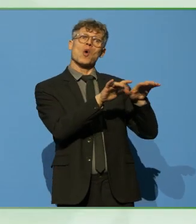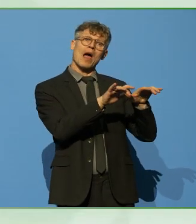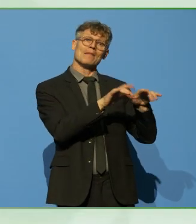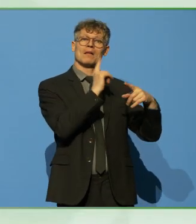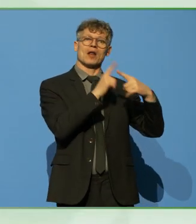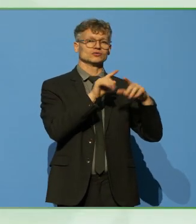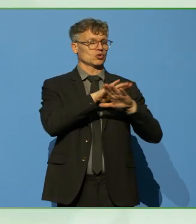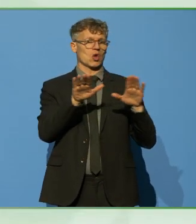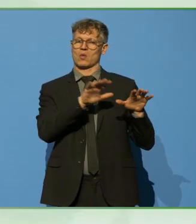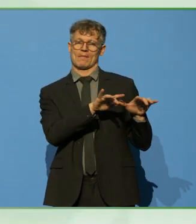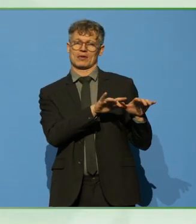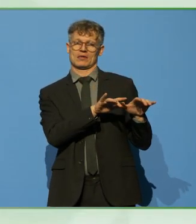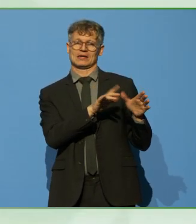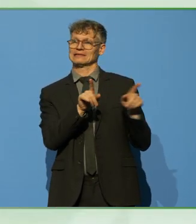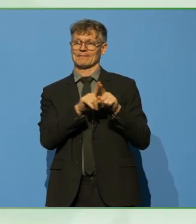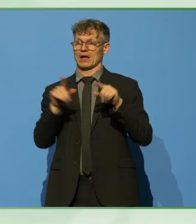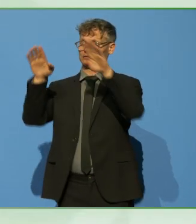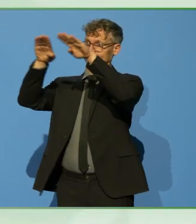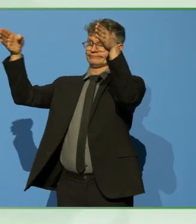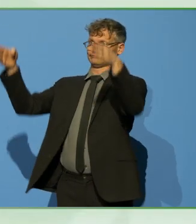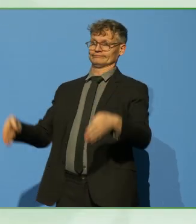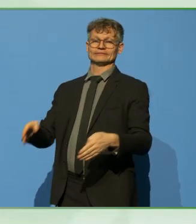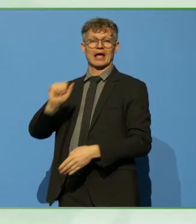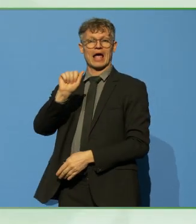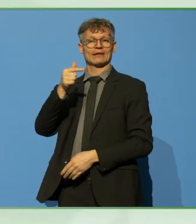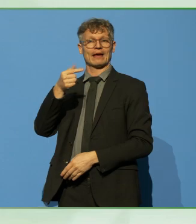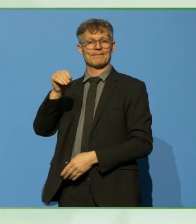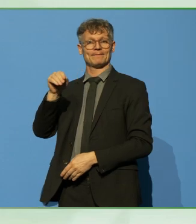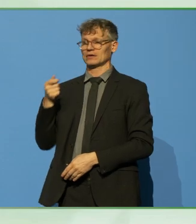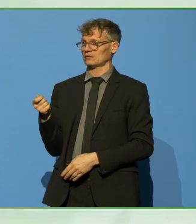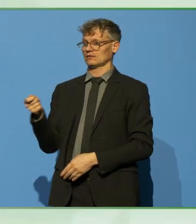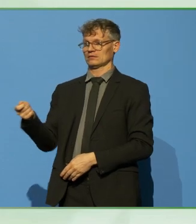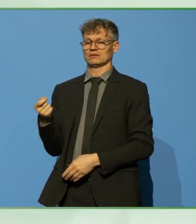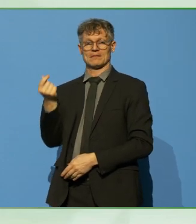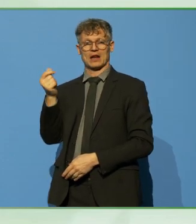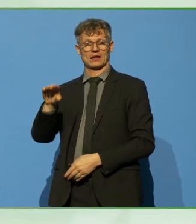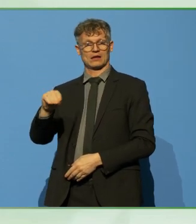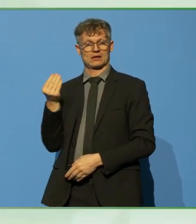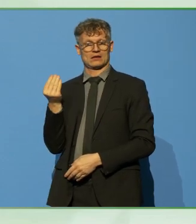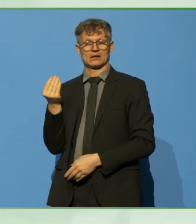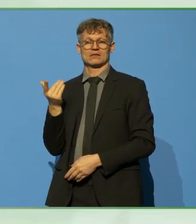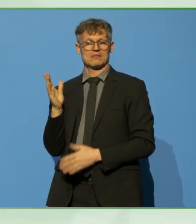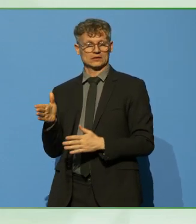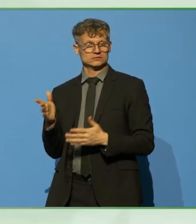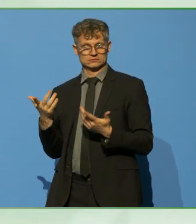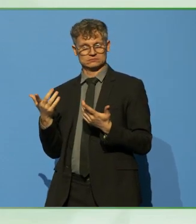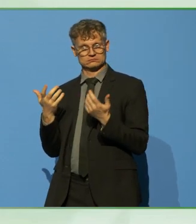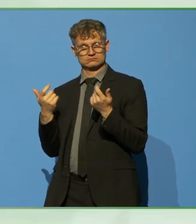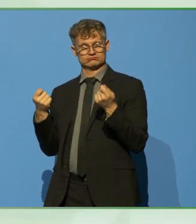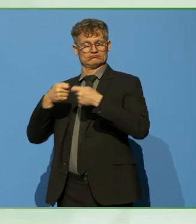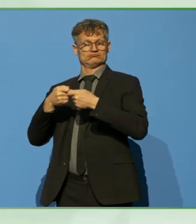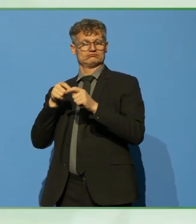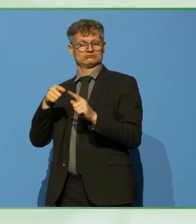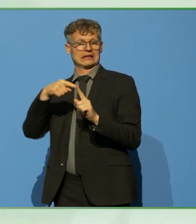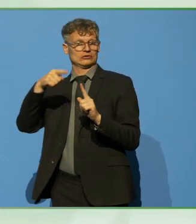cards or ATMs, need to be able to work with these standard assistive technologies as well. We also need,